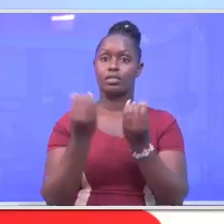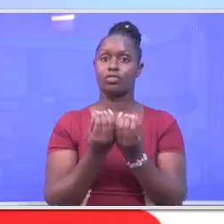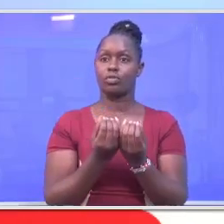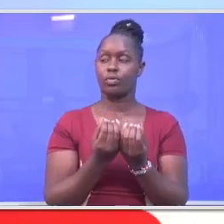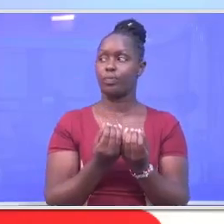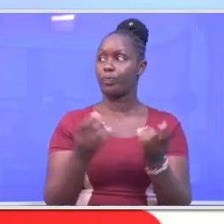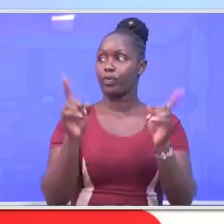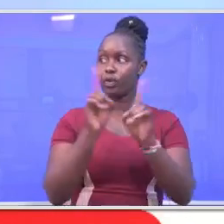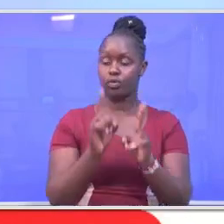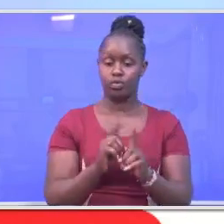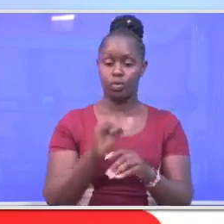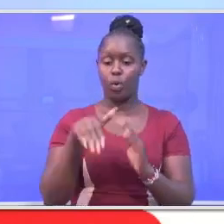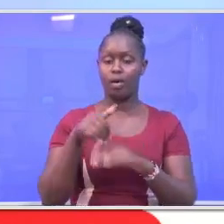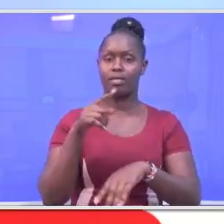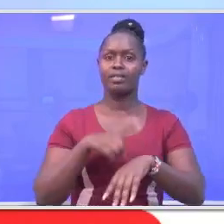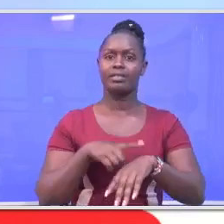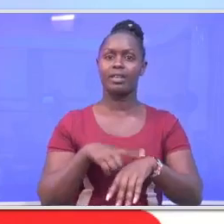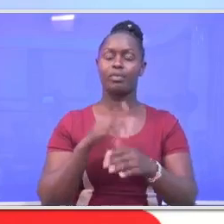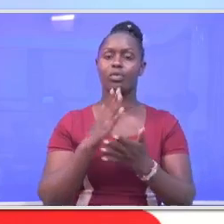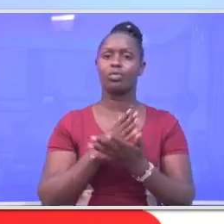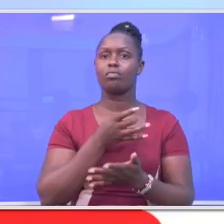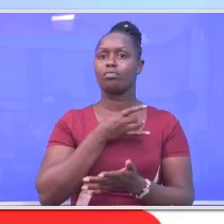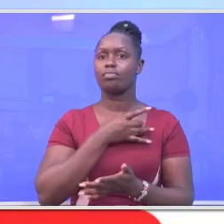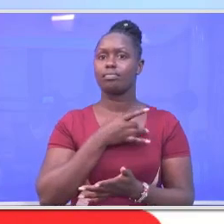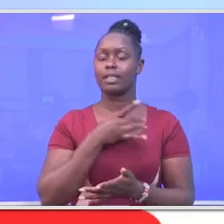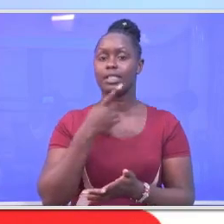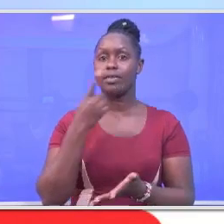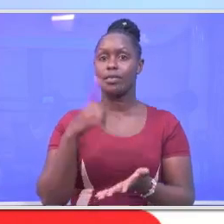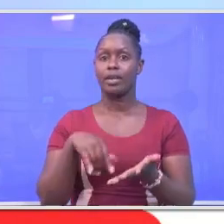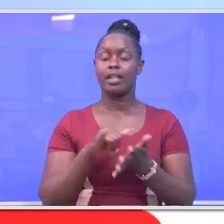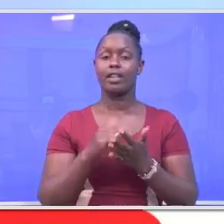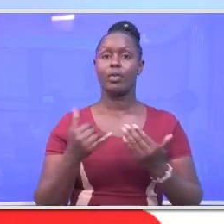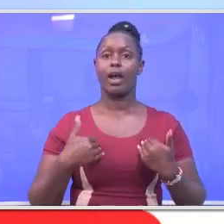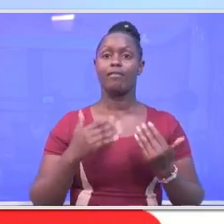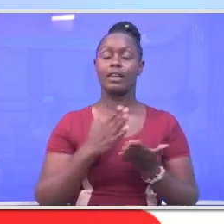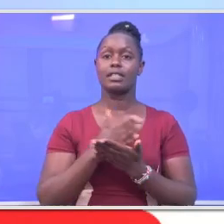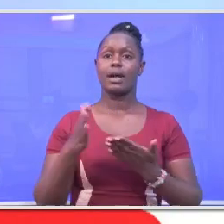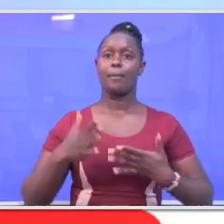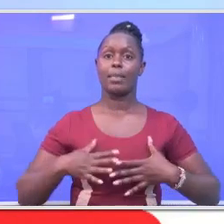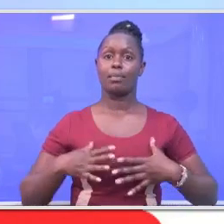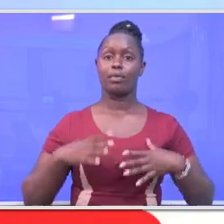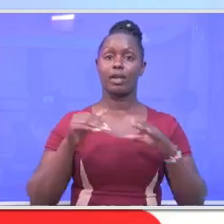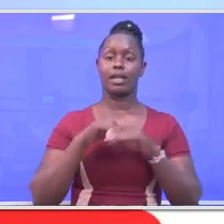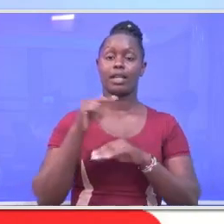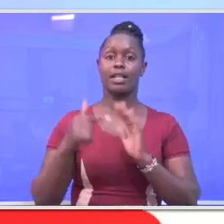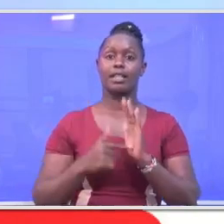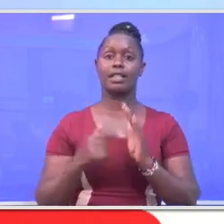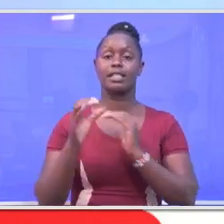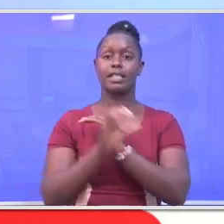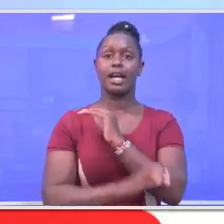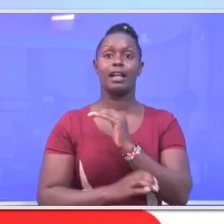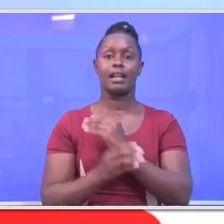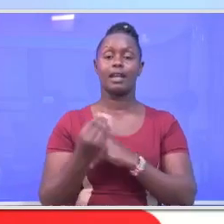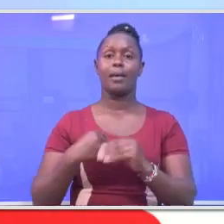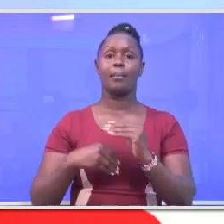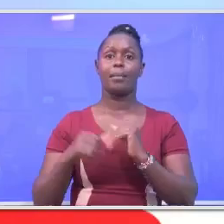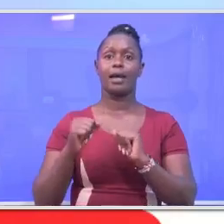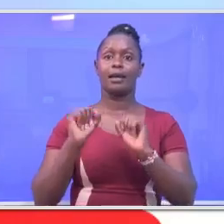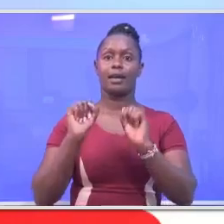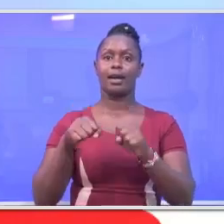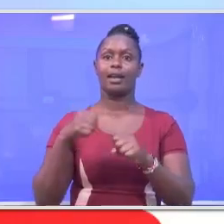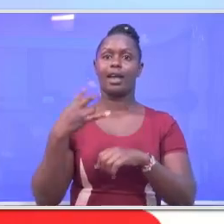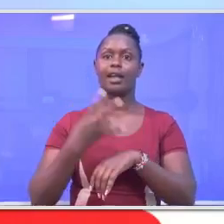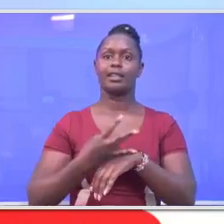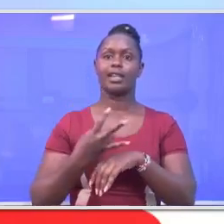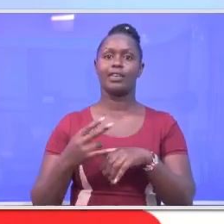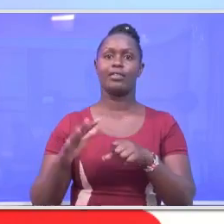imekita mzizi kila mahali kwenye NHIF, na kuambia kuna makateli wabaya kwenye hii inchi, wanaweza nunua NHIF mzima waende nayo nyumbani.